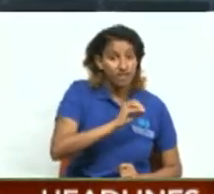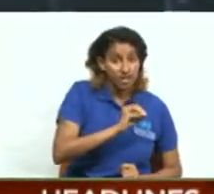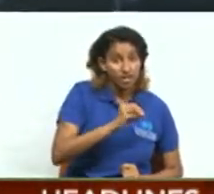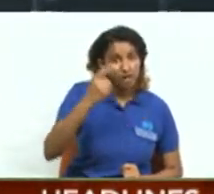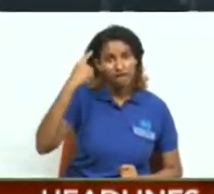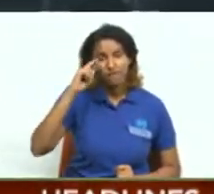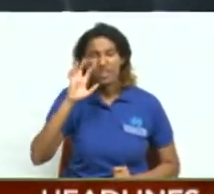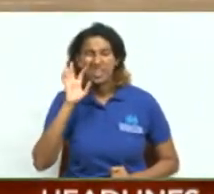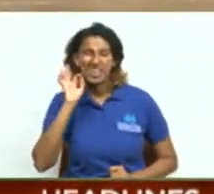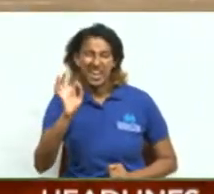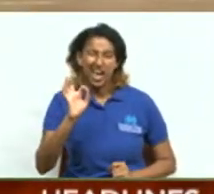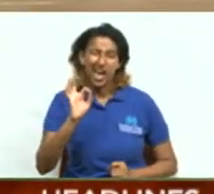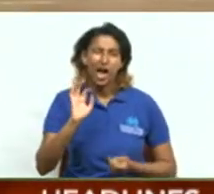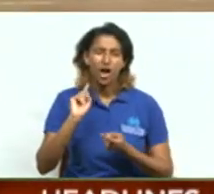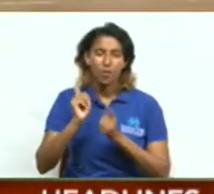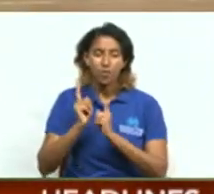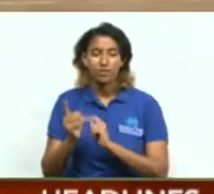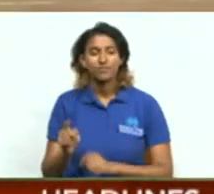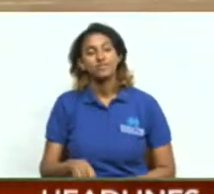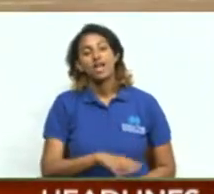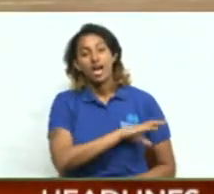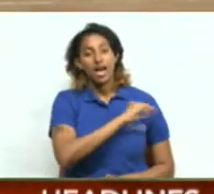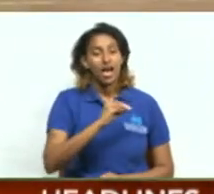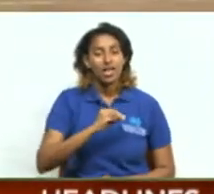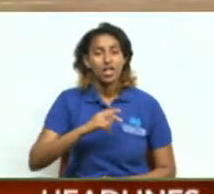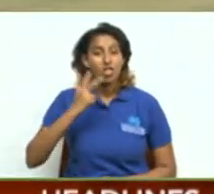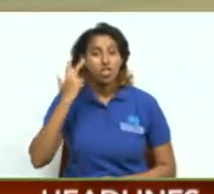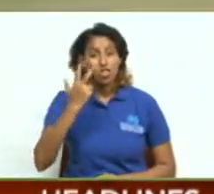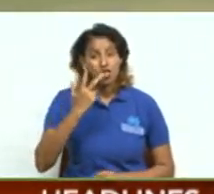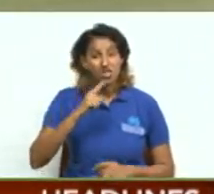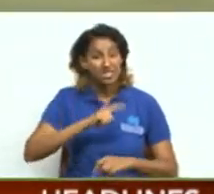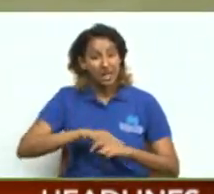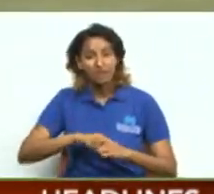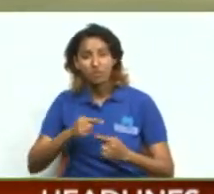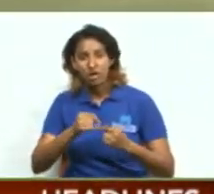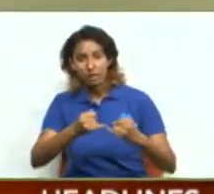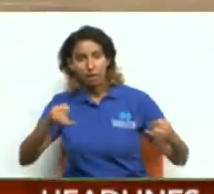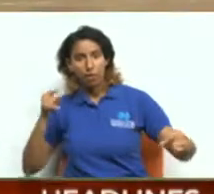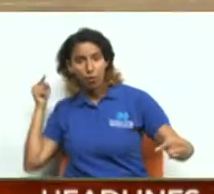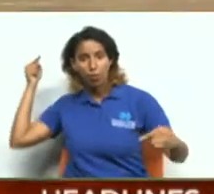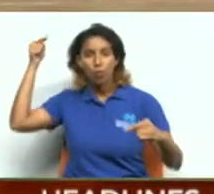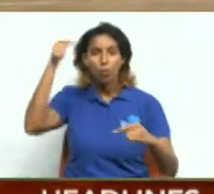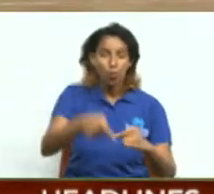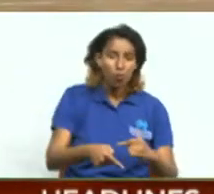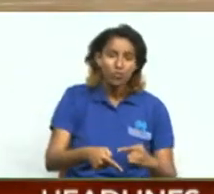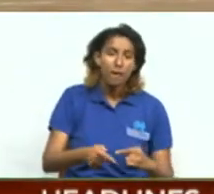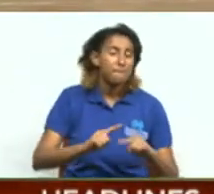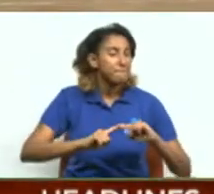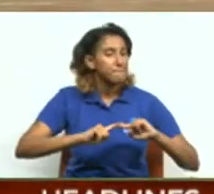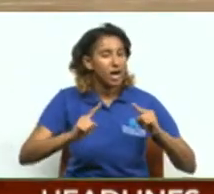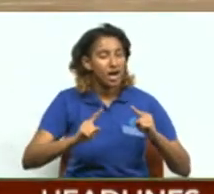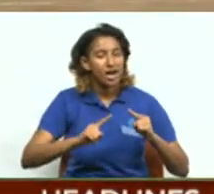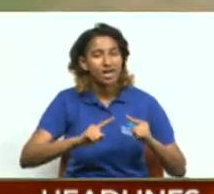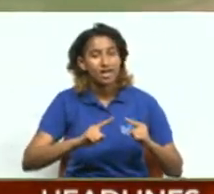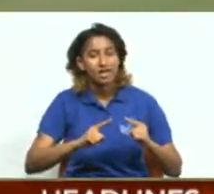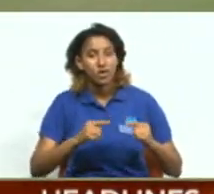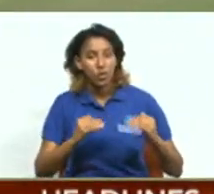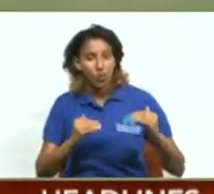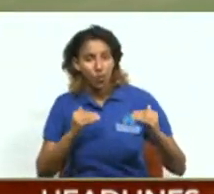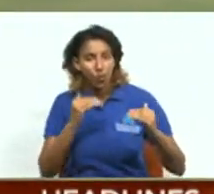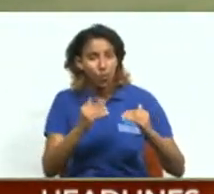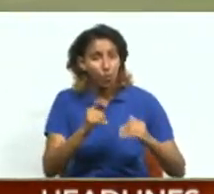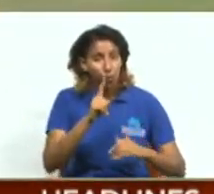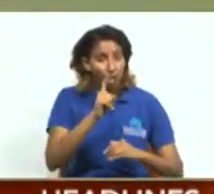on the charge. He took 3 boundaries from Shem in the 50th over to race to 88, but with his 100 beckoning, the TNT innings